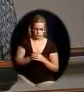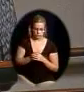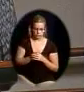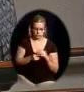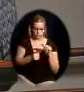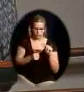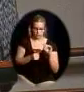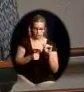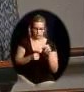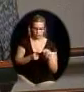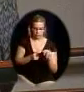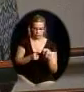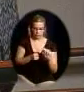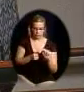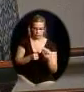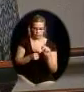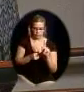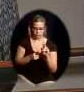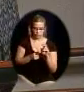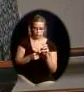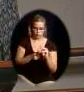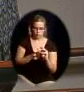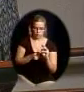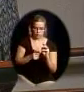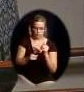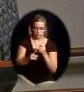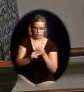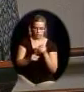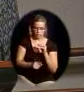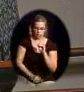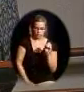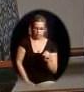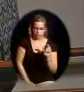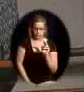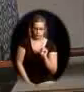and Garrett Crum from Olathe Northwest.